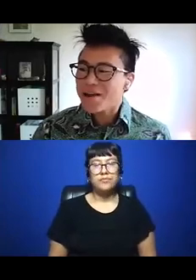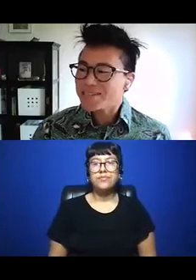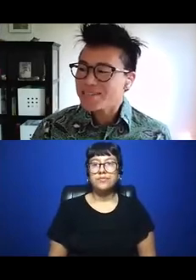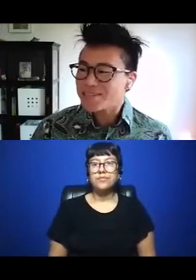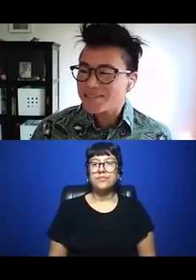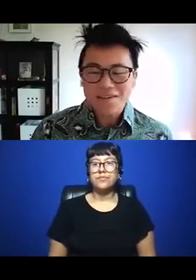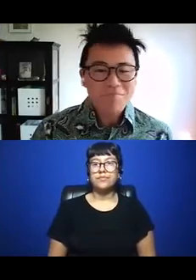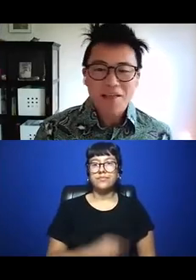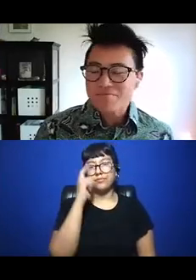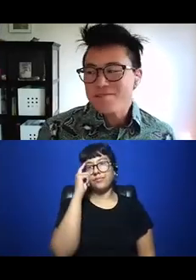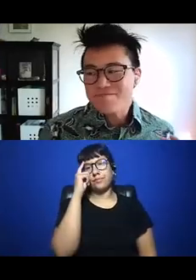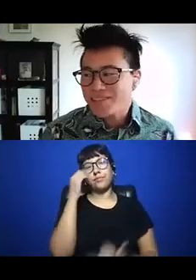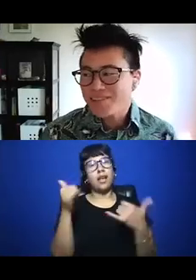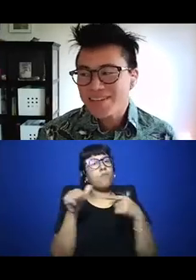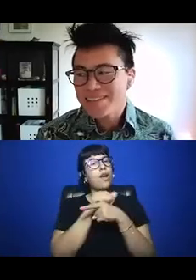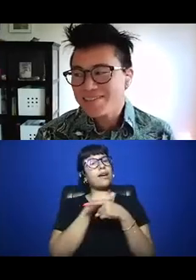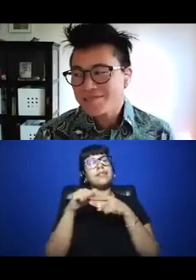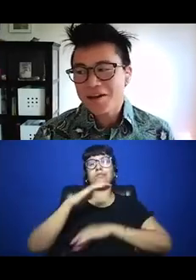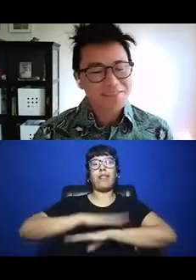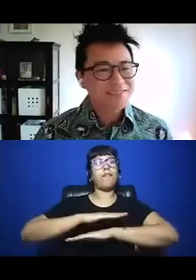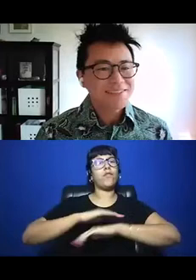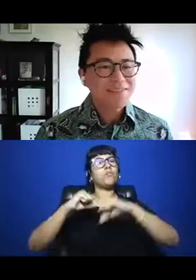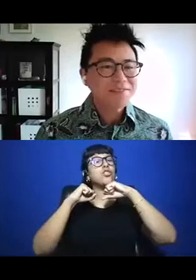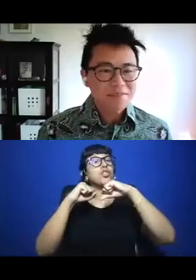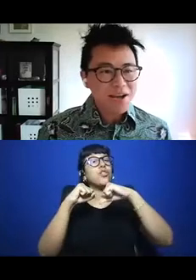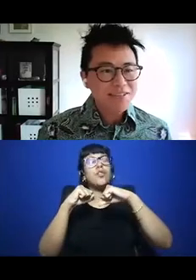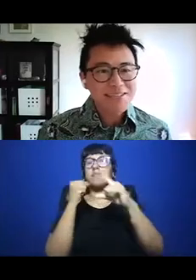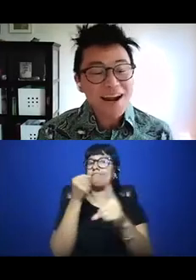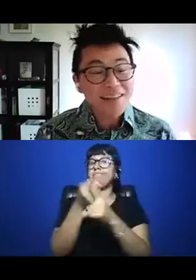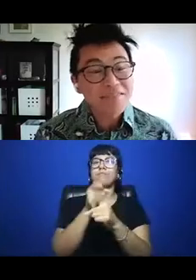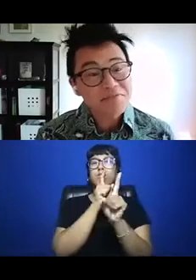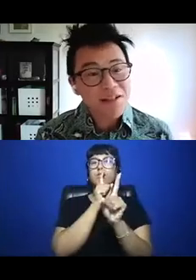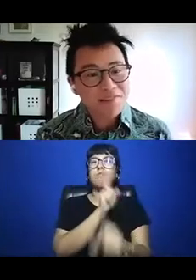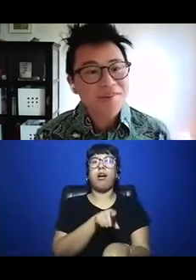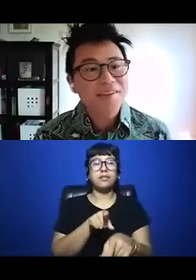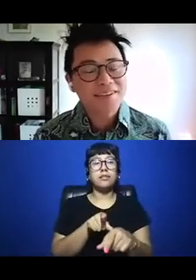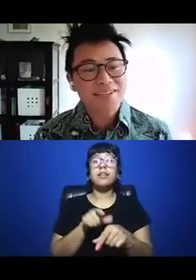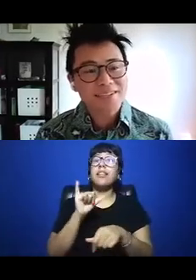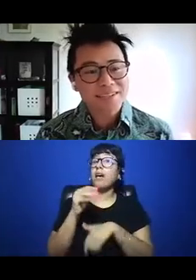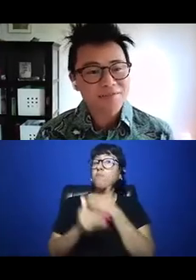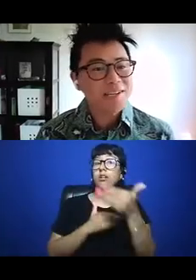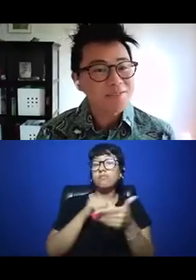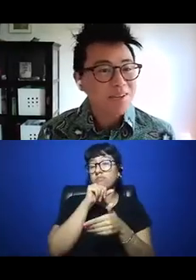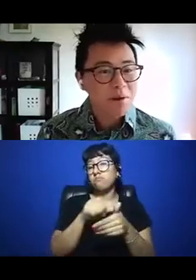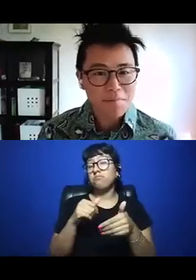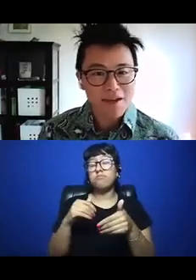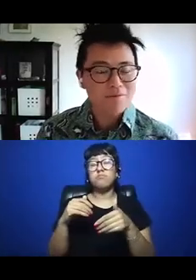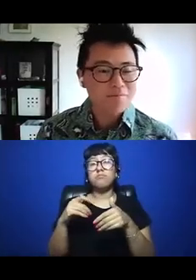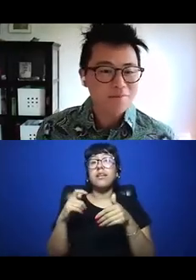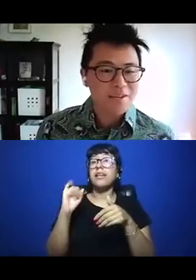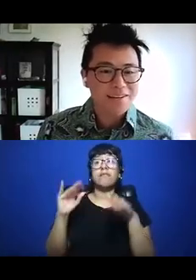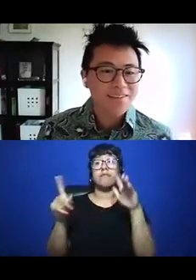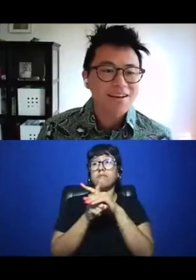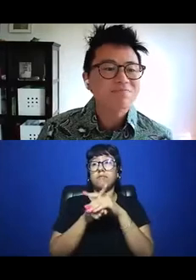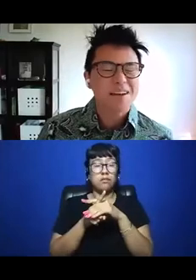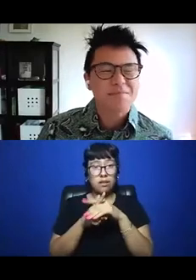We're going to practice platform security incident response. So there's a process that I love to follow when issues come up, and